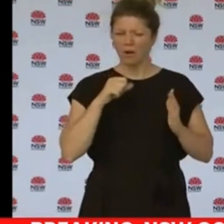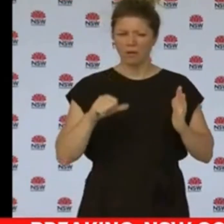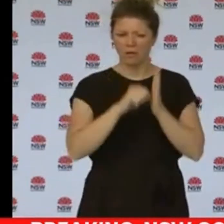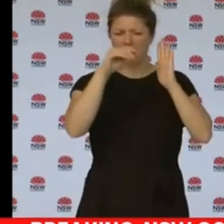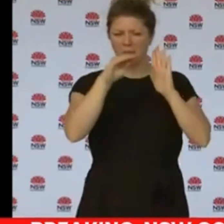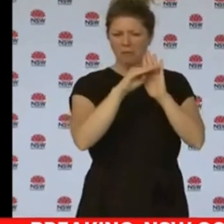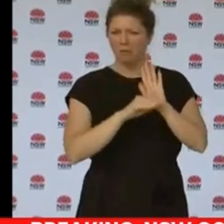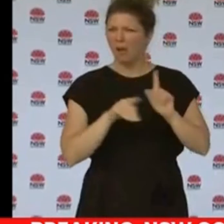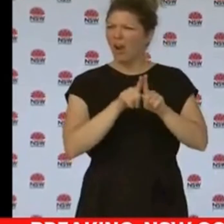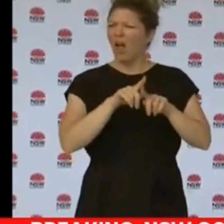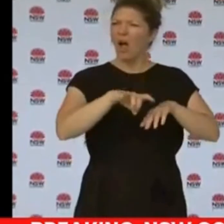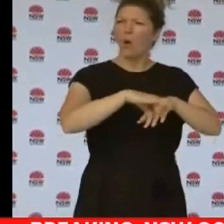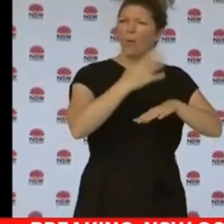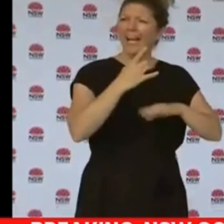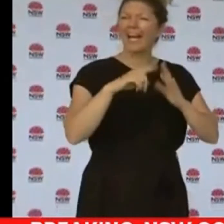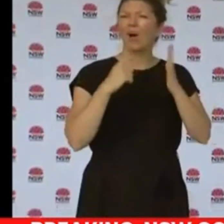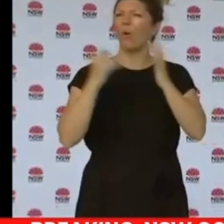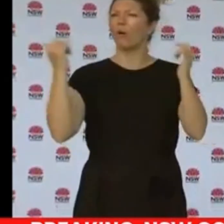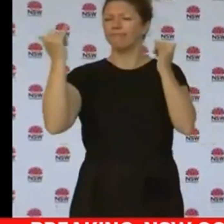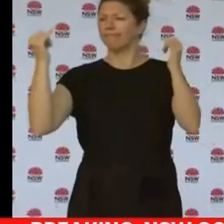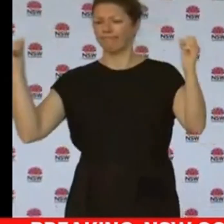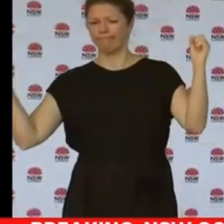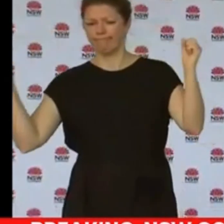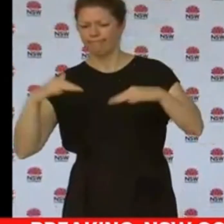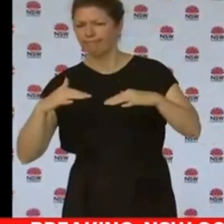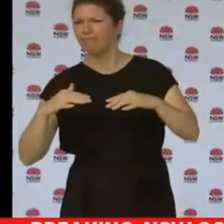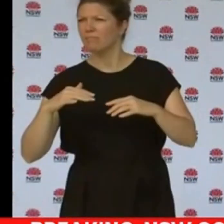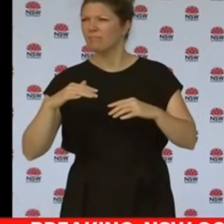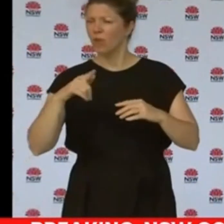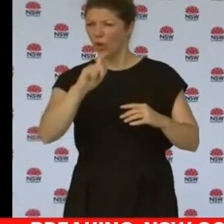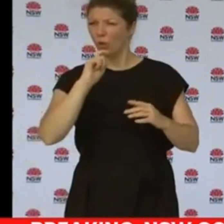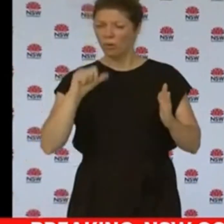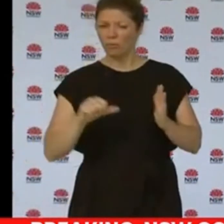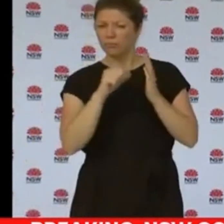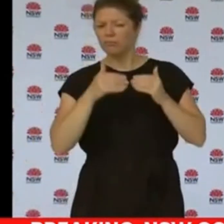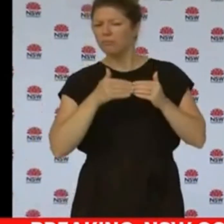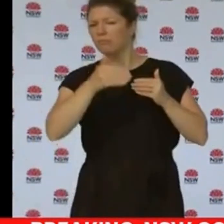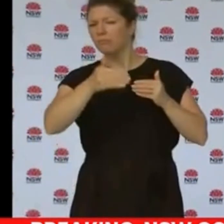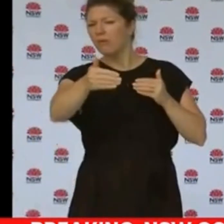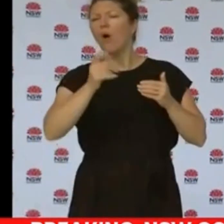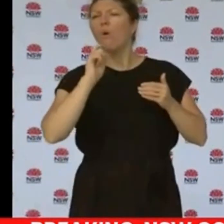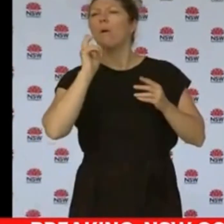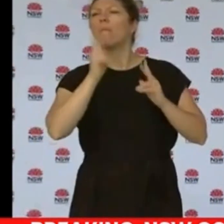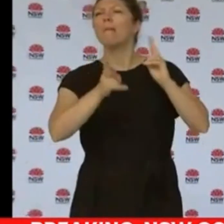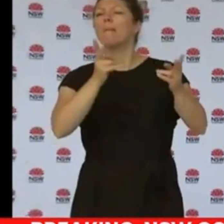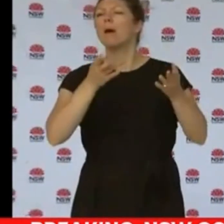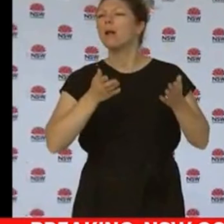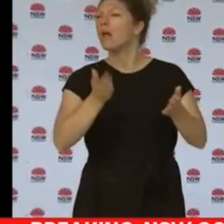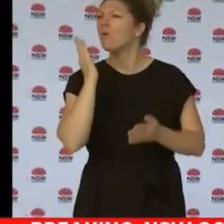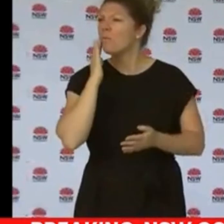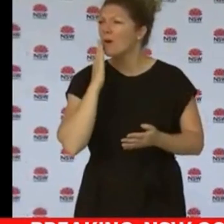certain activities, maybe like weddings or corporate functions, the restrictions that you put in place at the start of the Avalon outbreak, can you give some time frame